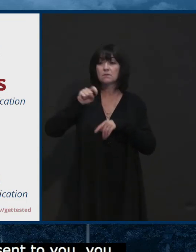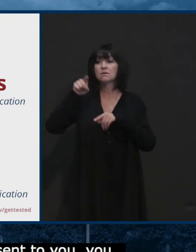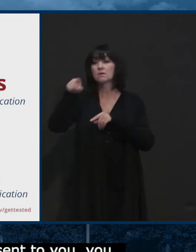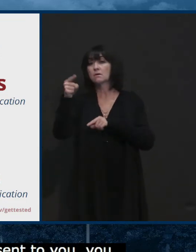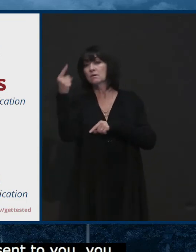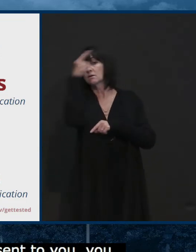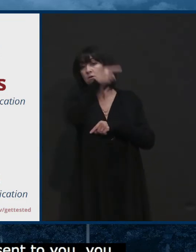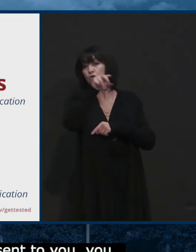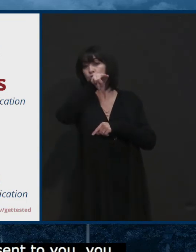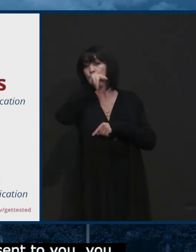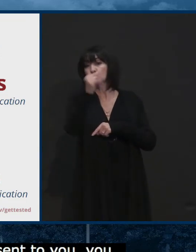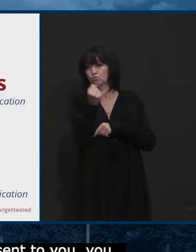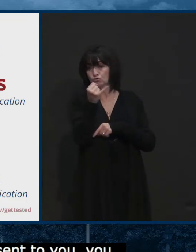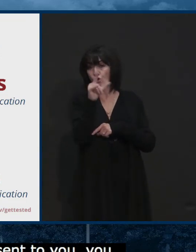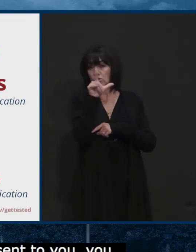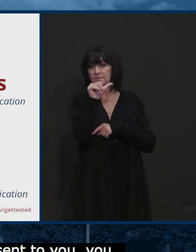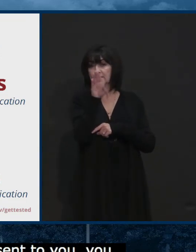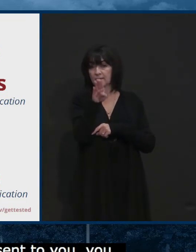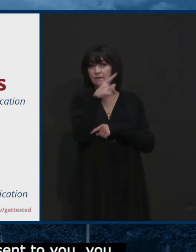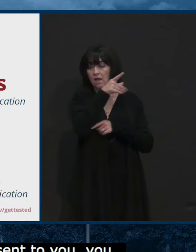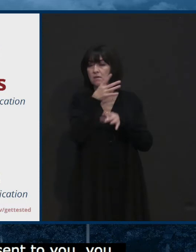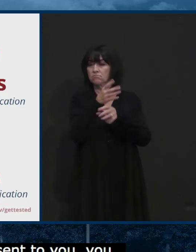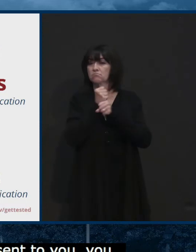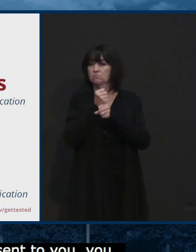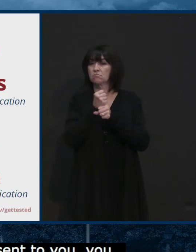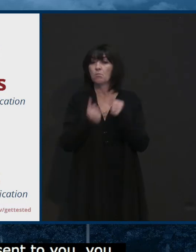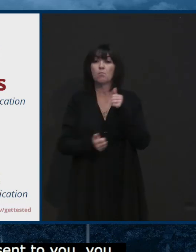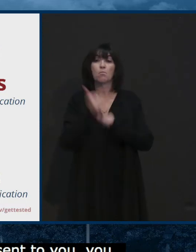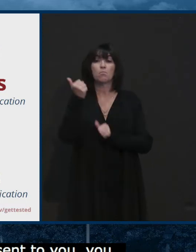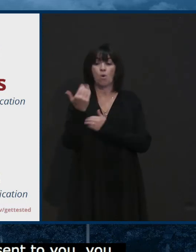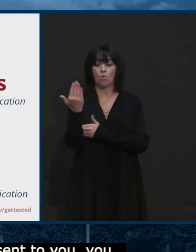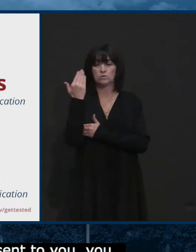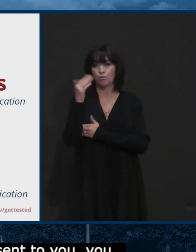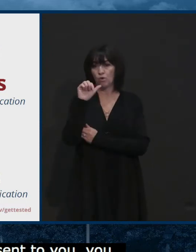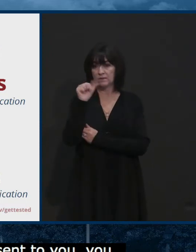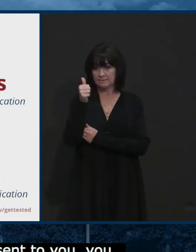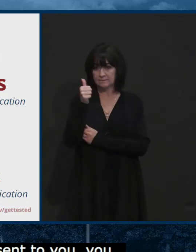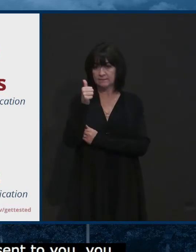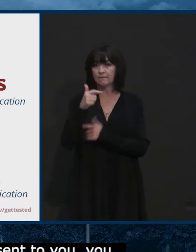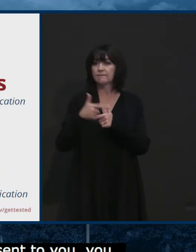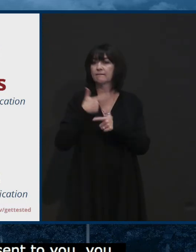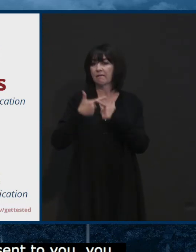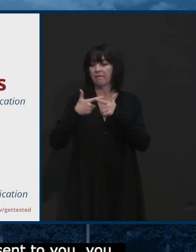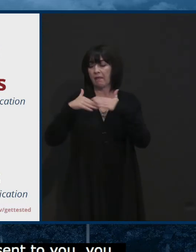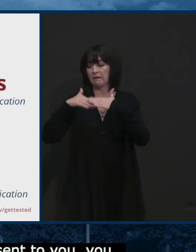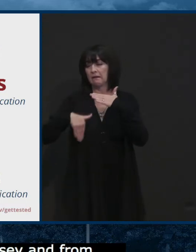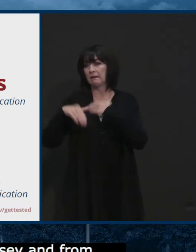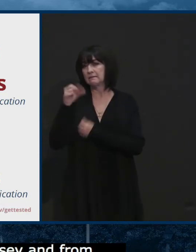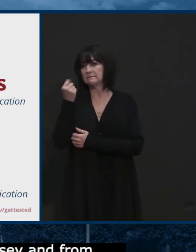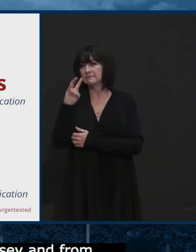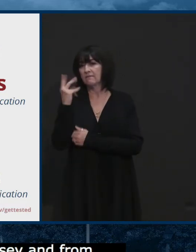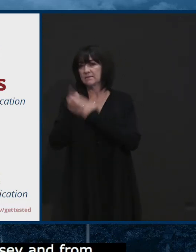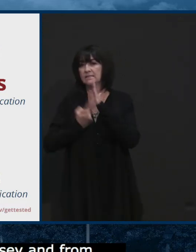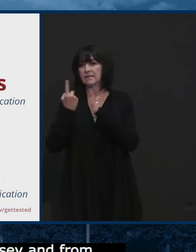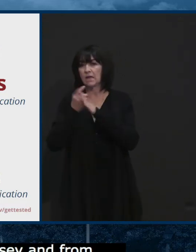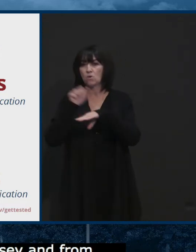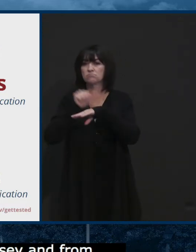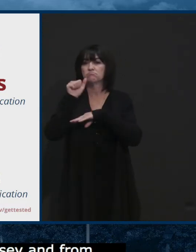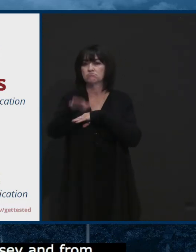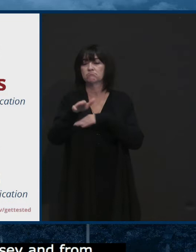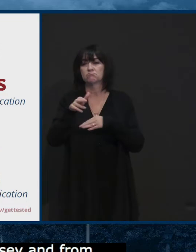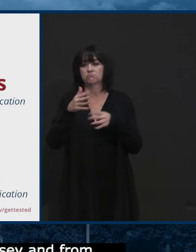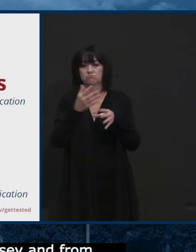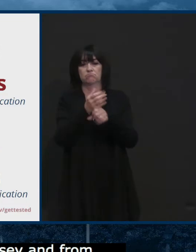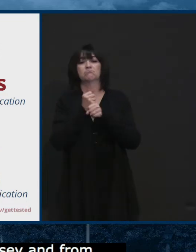receive most of their shipments by 10 o'clock in the morning, from that time on, it's less than 17 hours. So again, you could